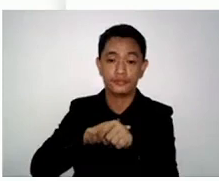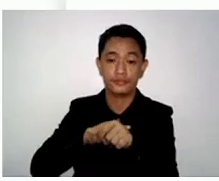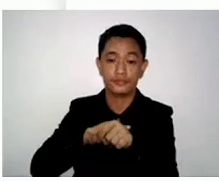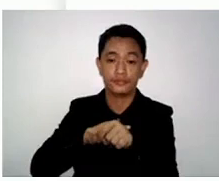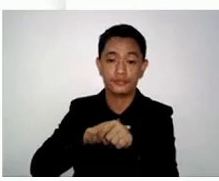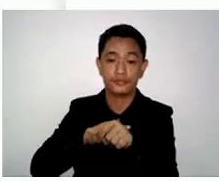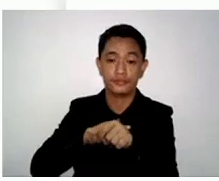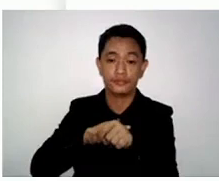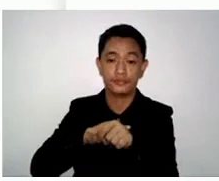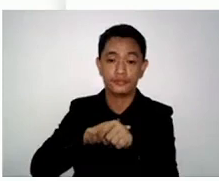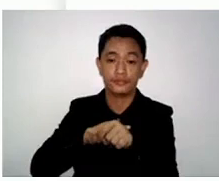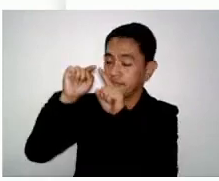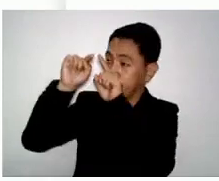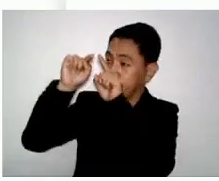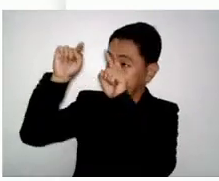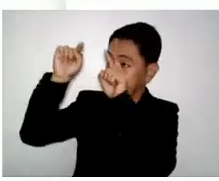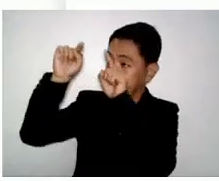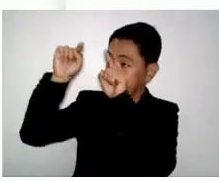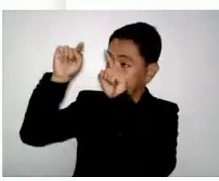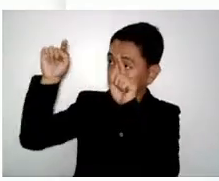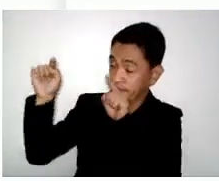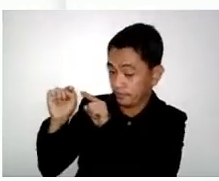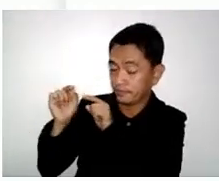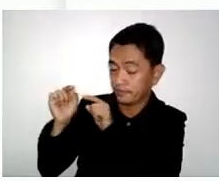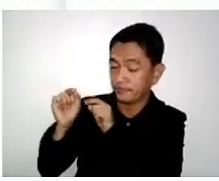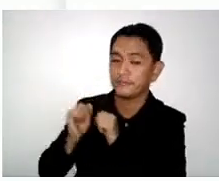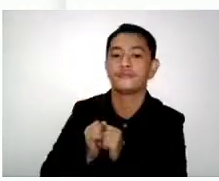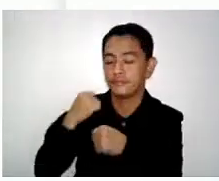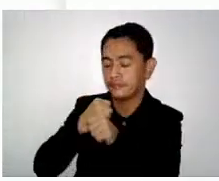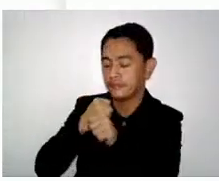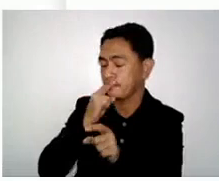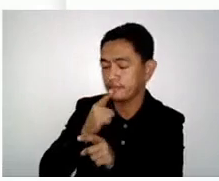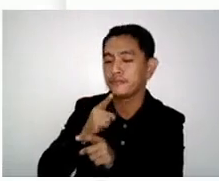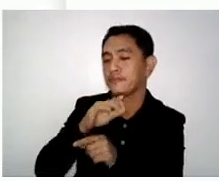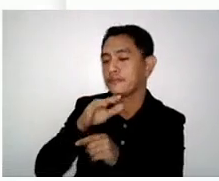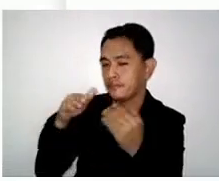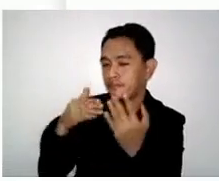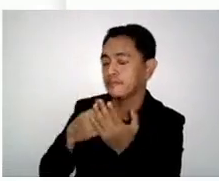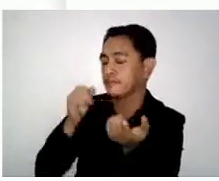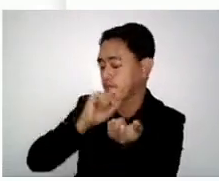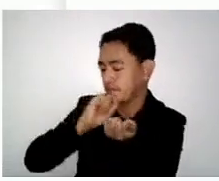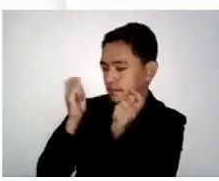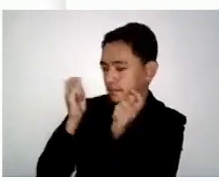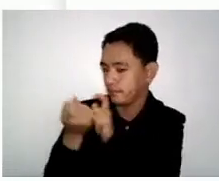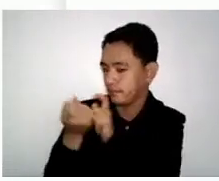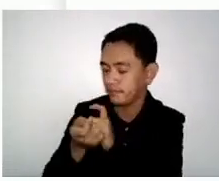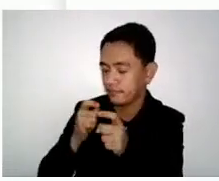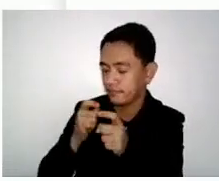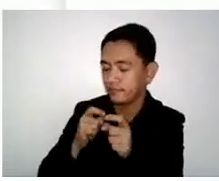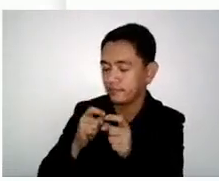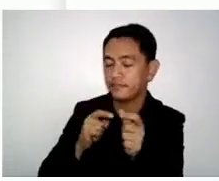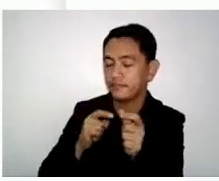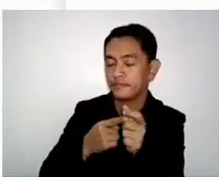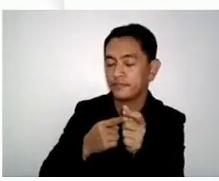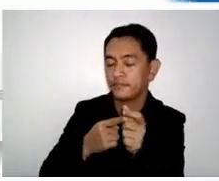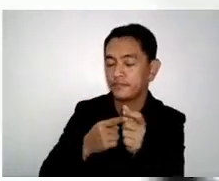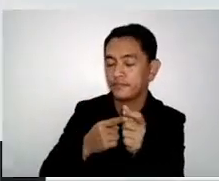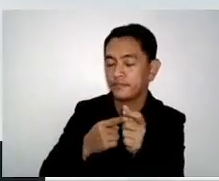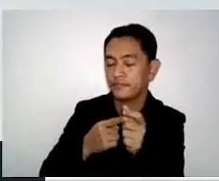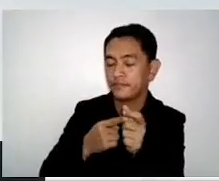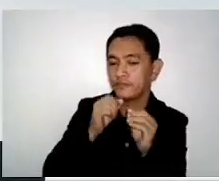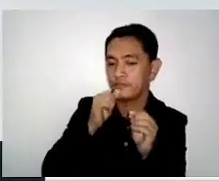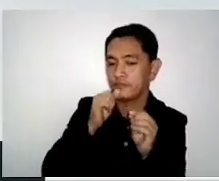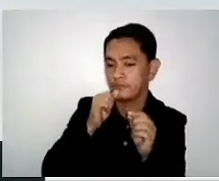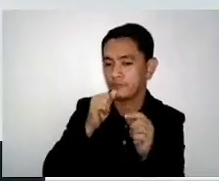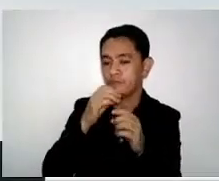Sa mga first-time logins, kailangan natin palitan ang ating temporary password. So makikita natin itong dialog box na ito. So make sure na palitan natin